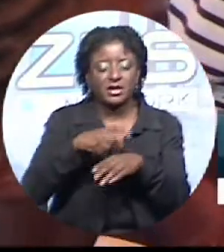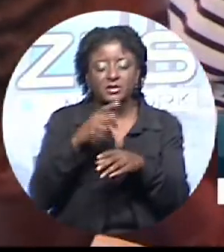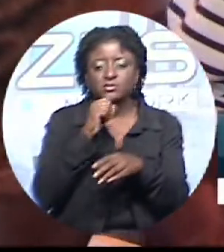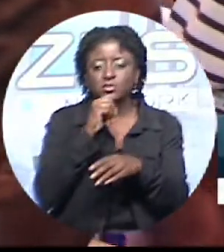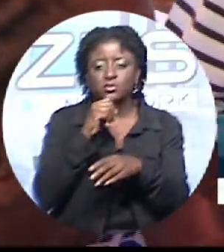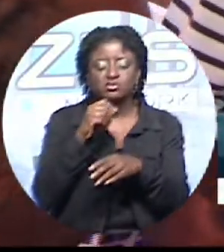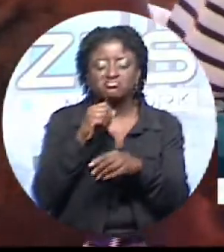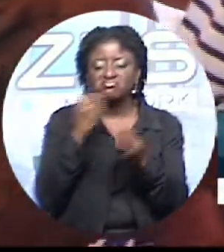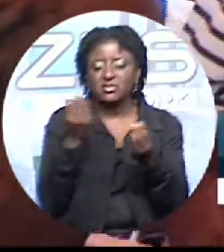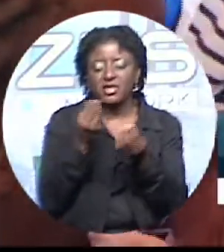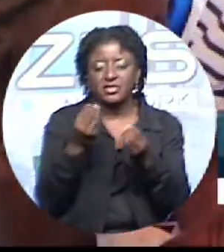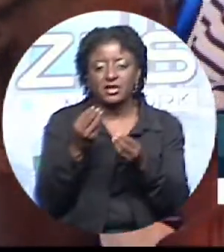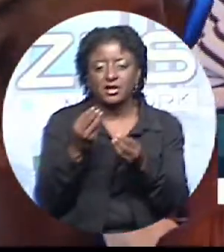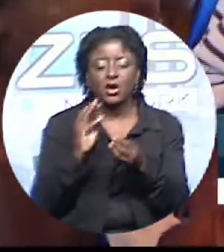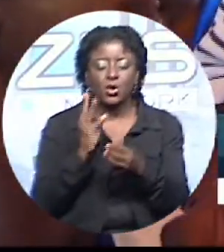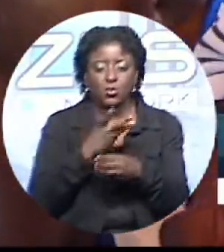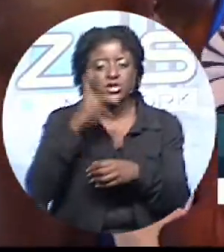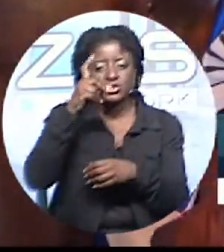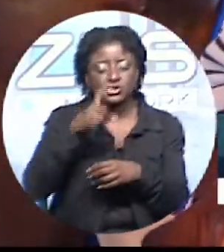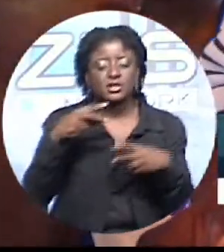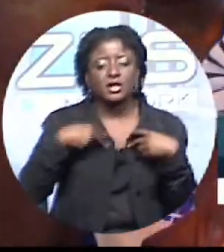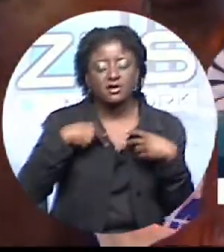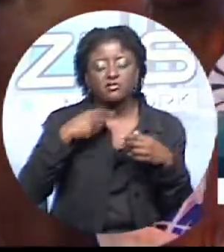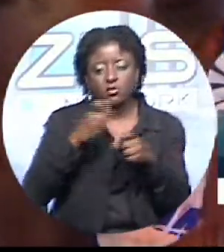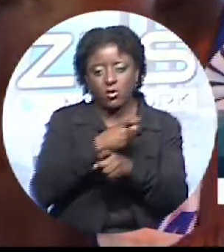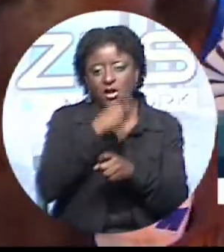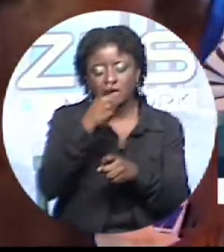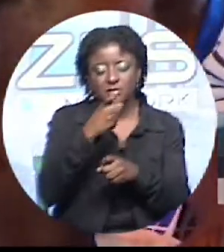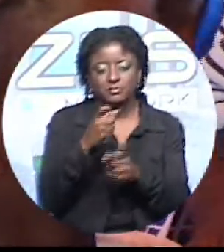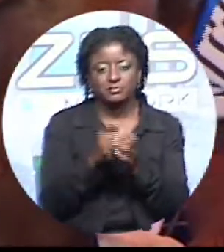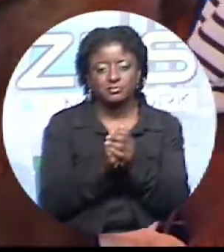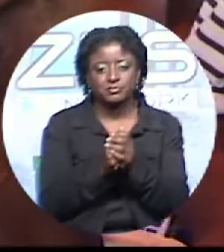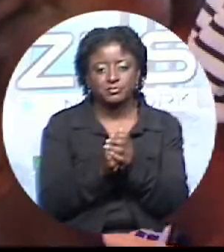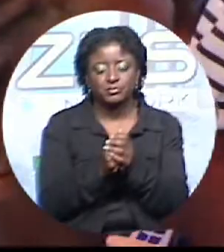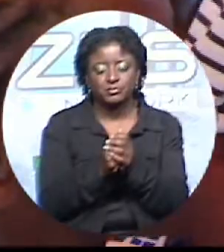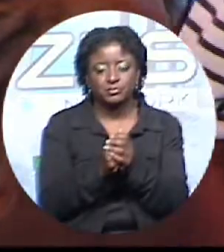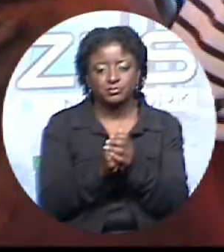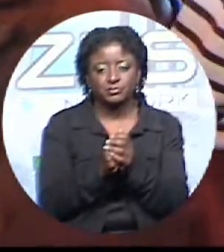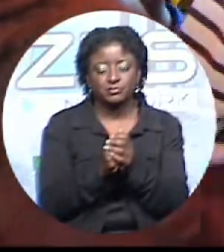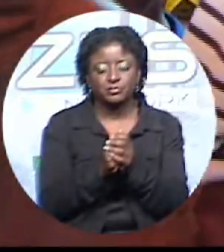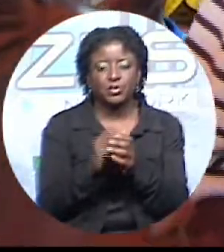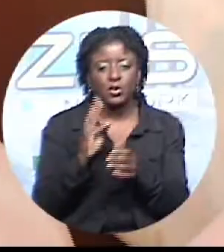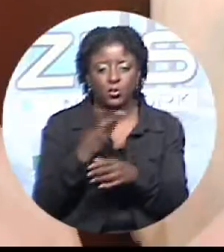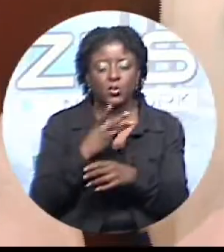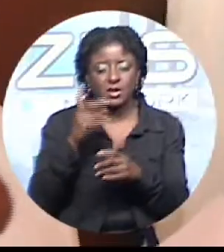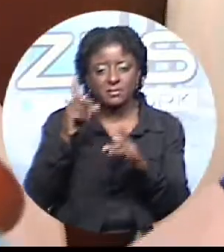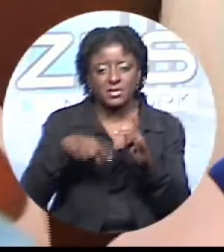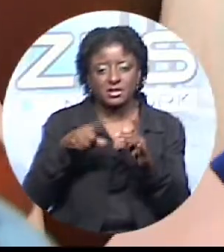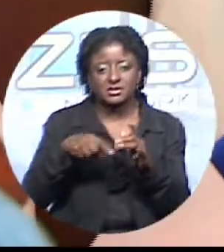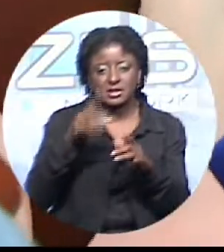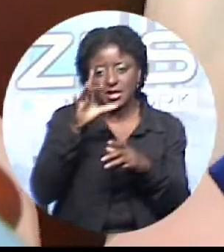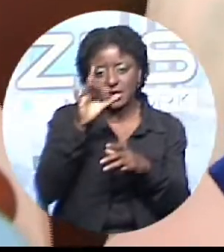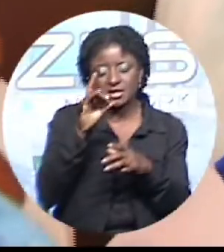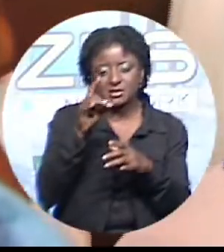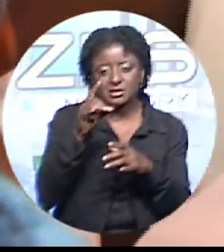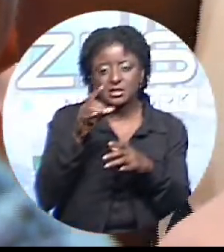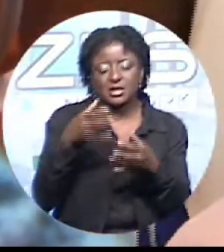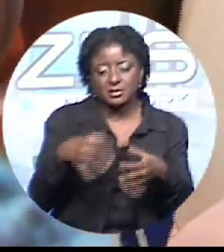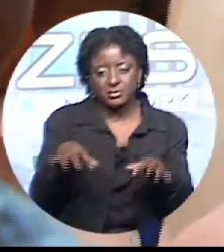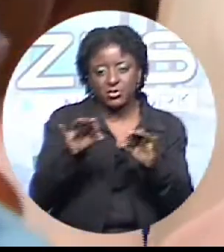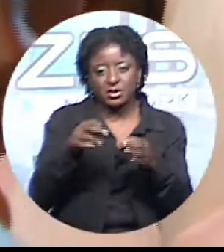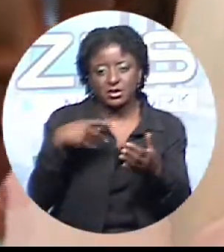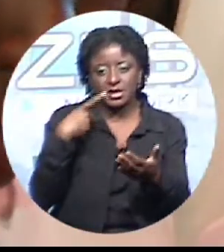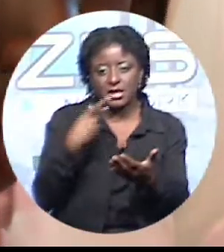missed 8 crucial layups. So with this game was over, we should have just hit one of the 8 crucial layups. I think we performed really good,